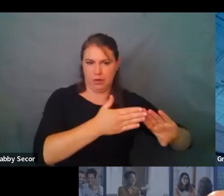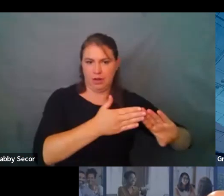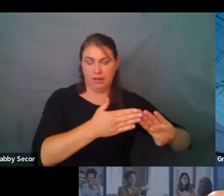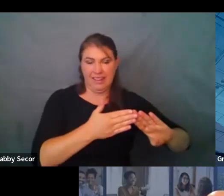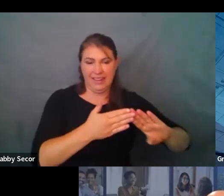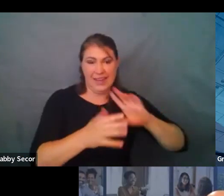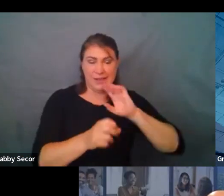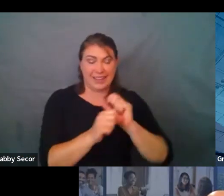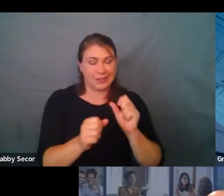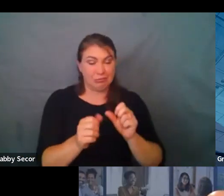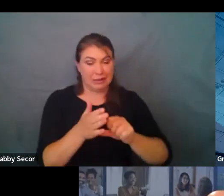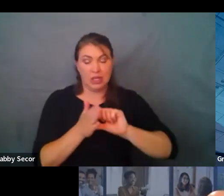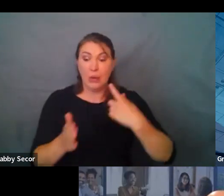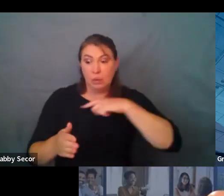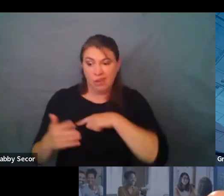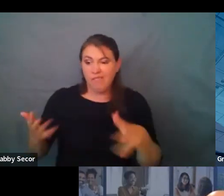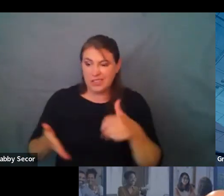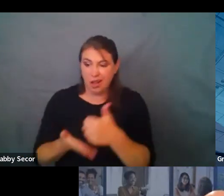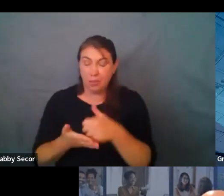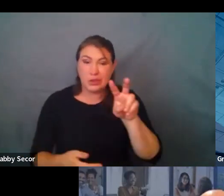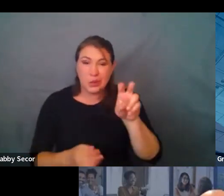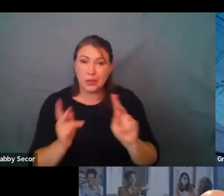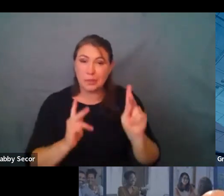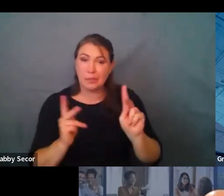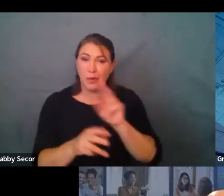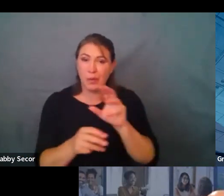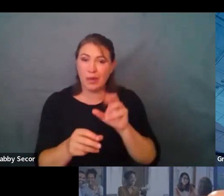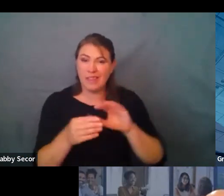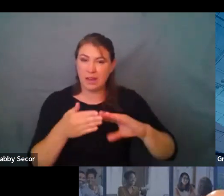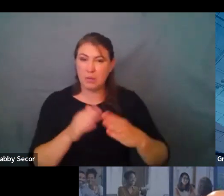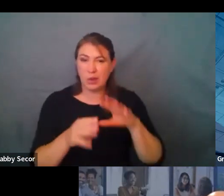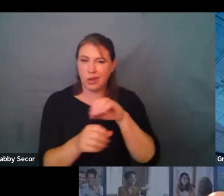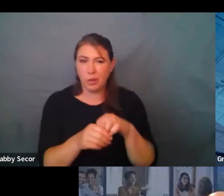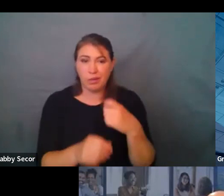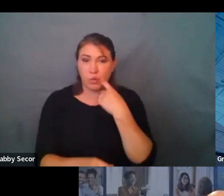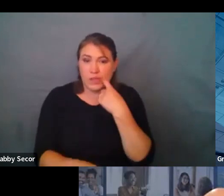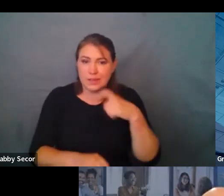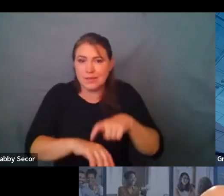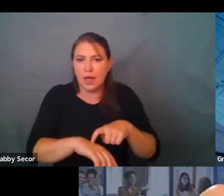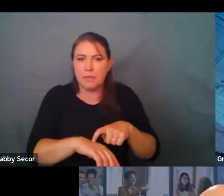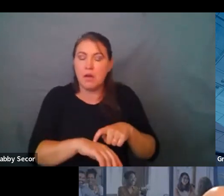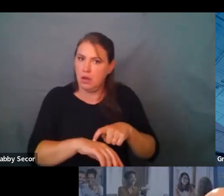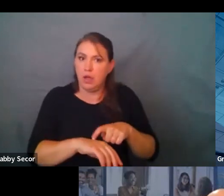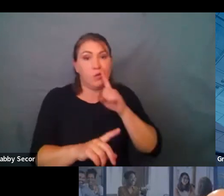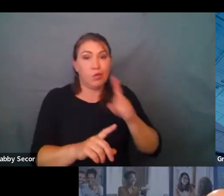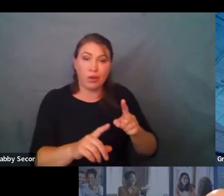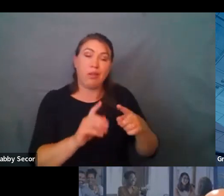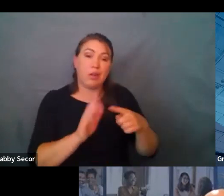is to say, hey, we've helped 200 people in the community, the past 6 months. That type of message, it really